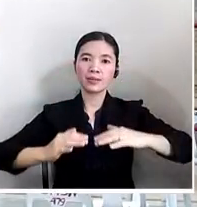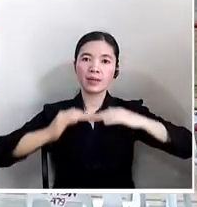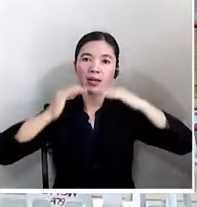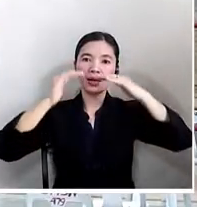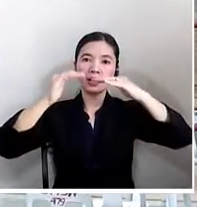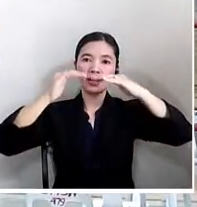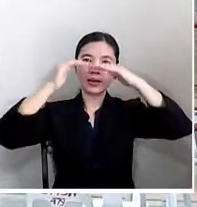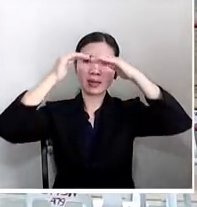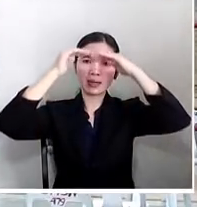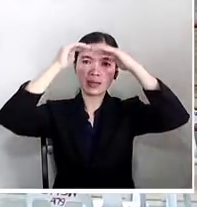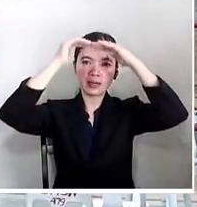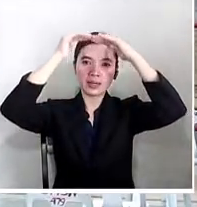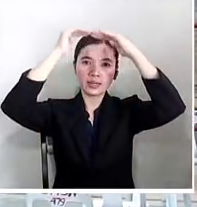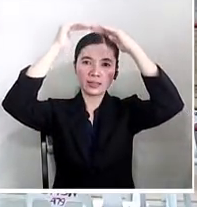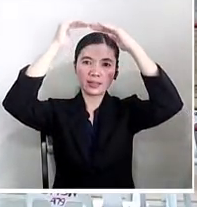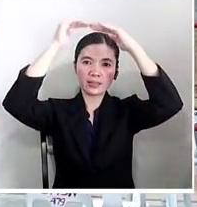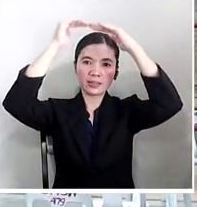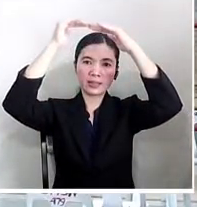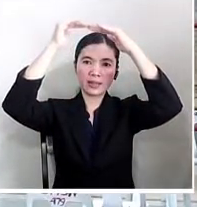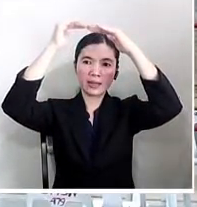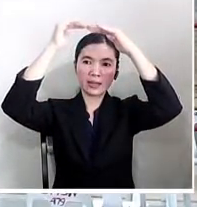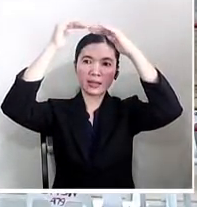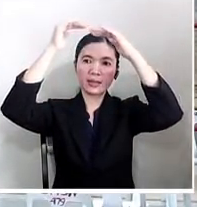Hosanna in the